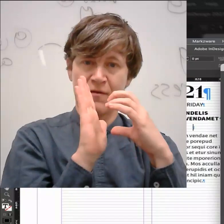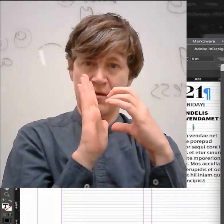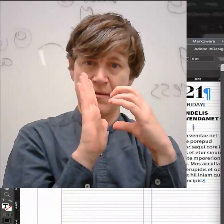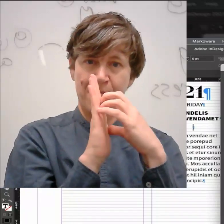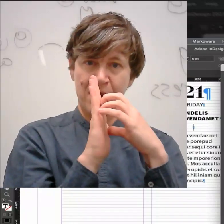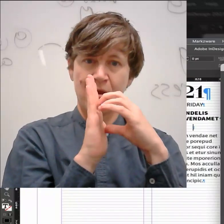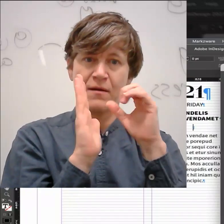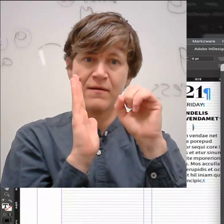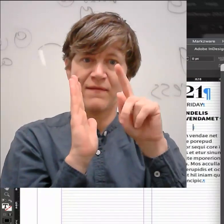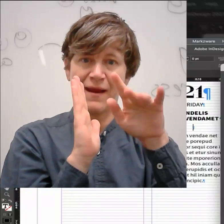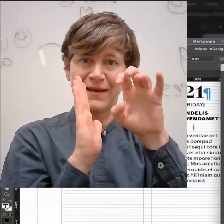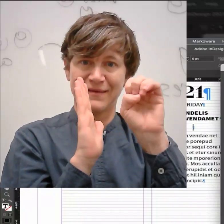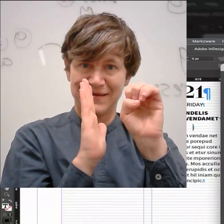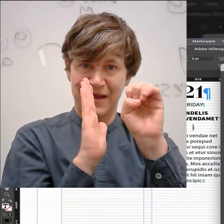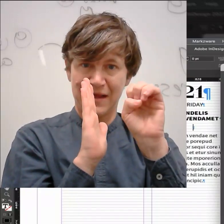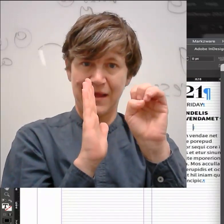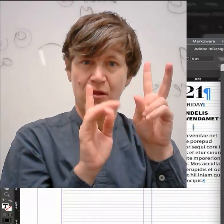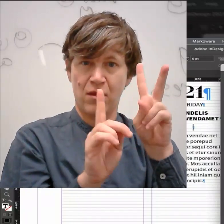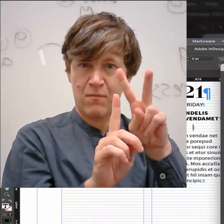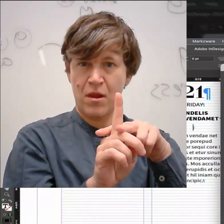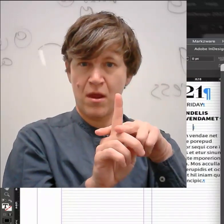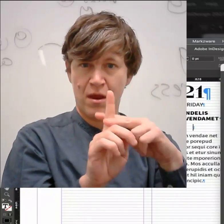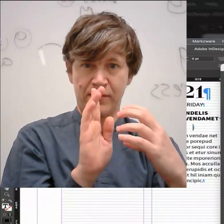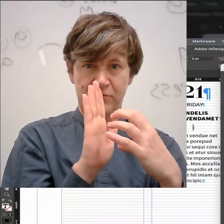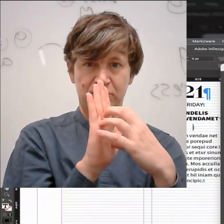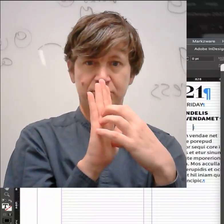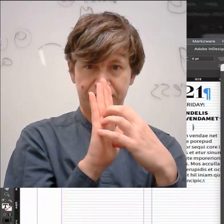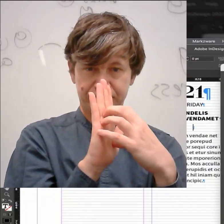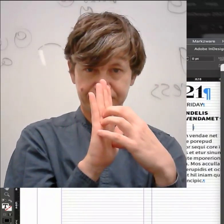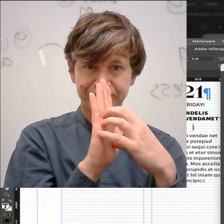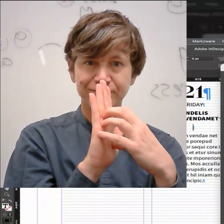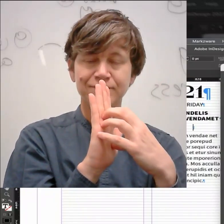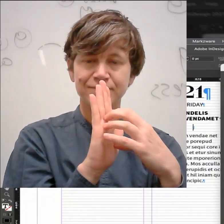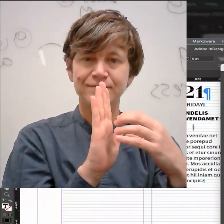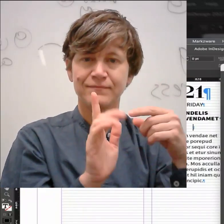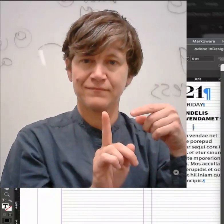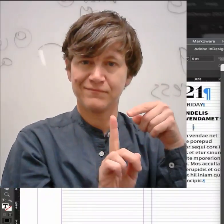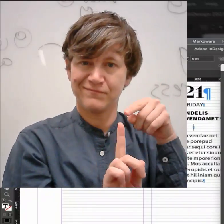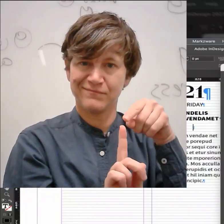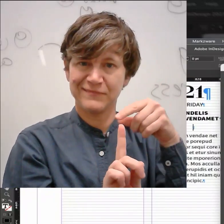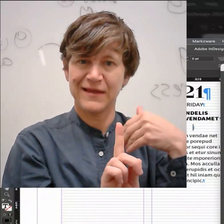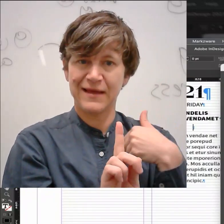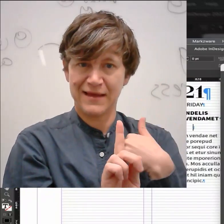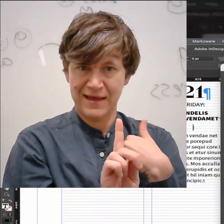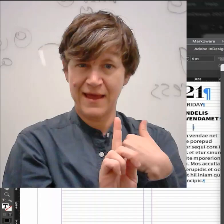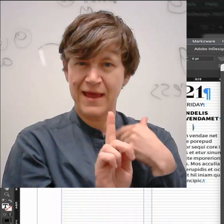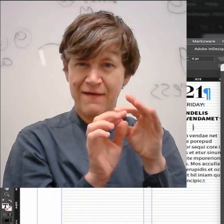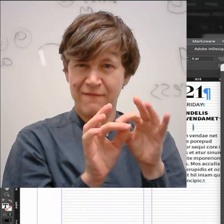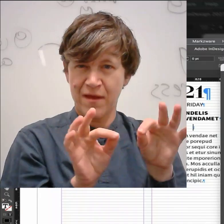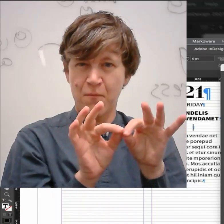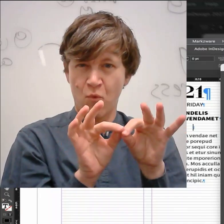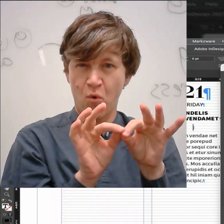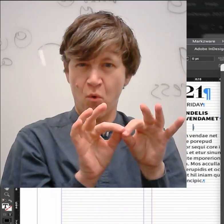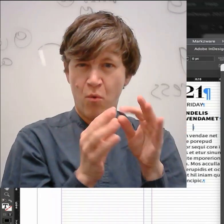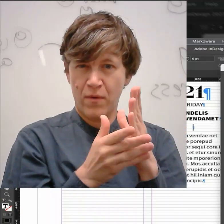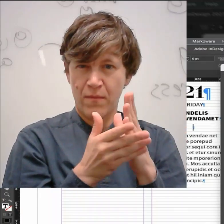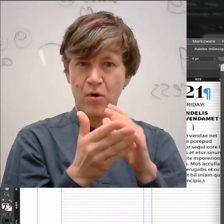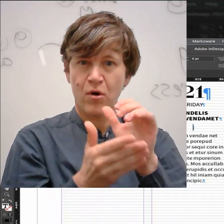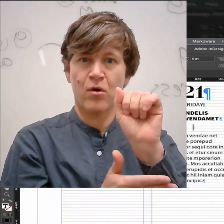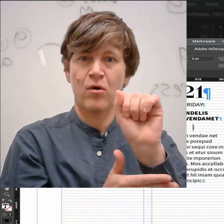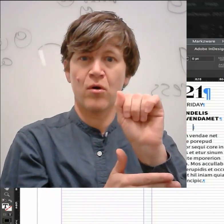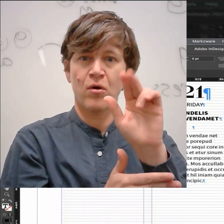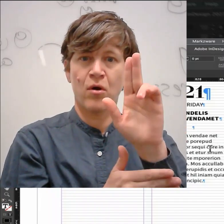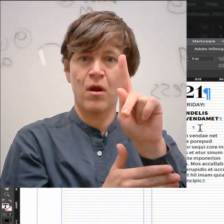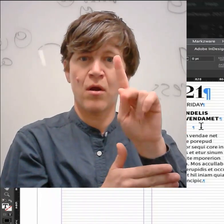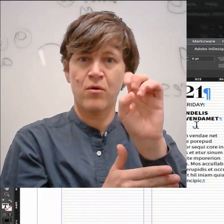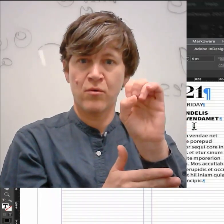to it. That paragraph style has a very important attribute, auto-leading, so